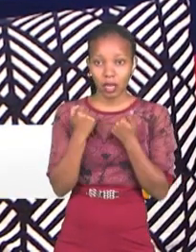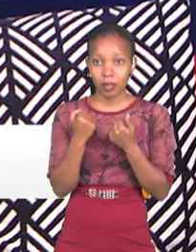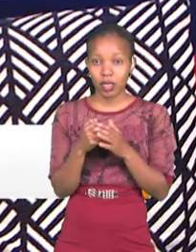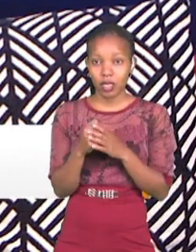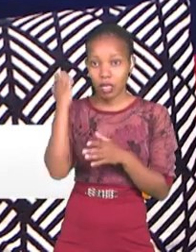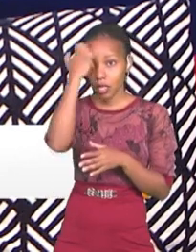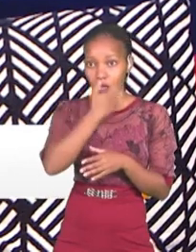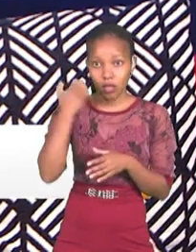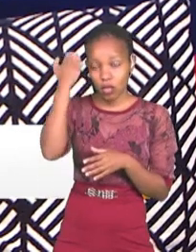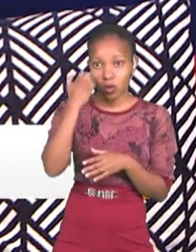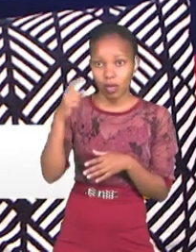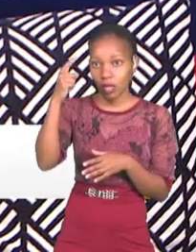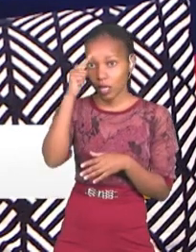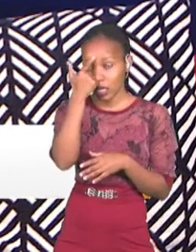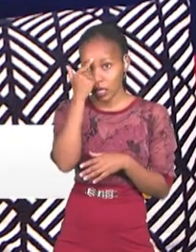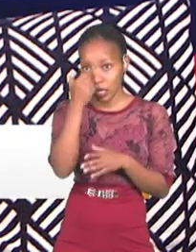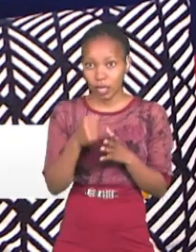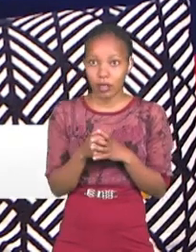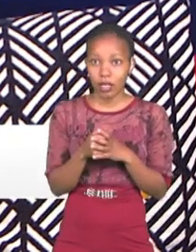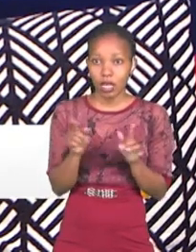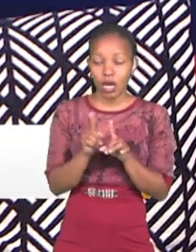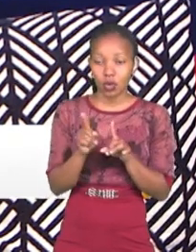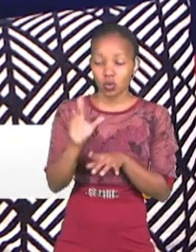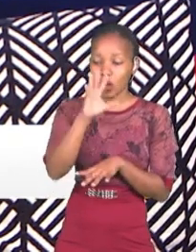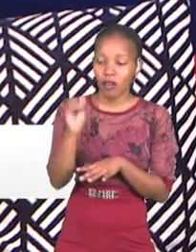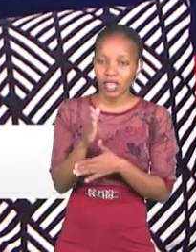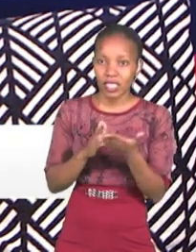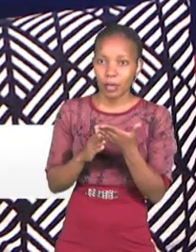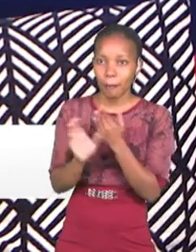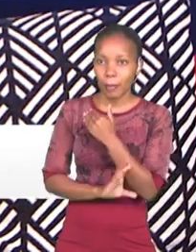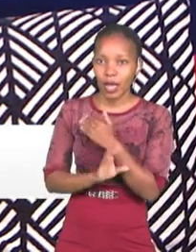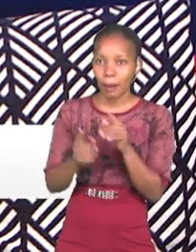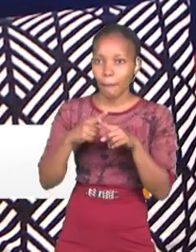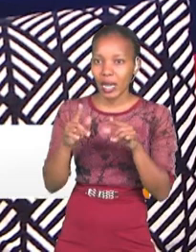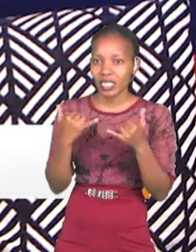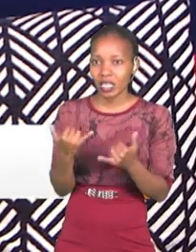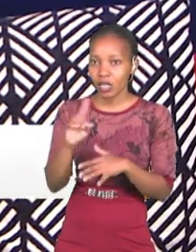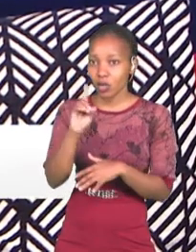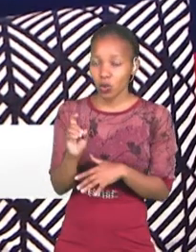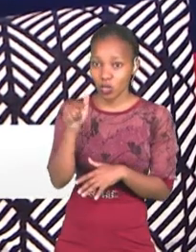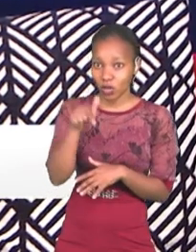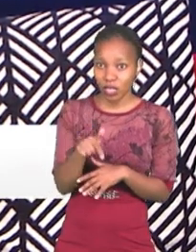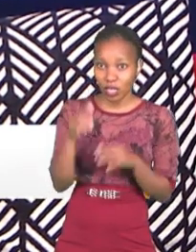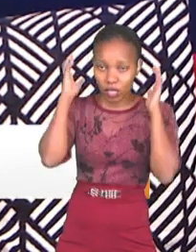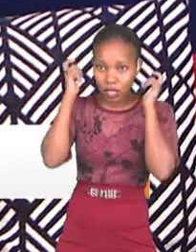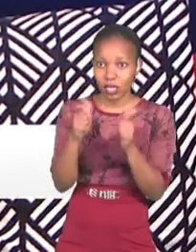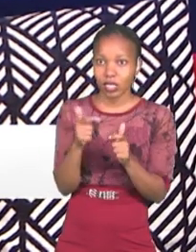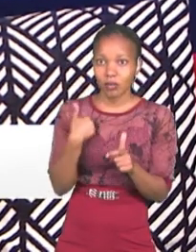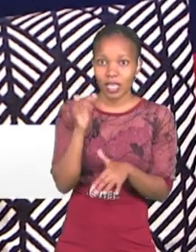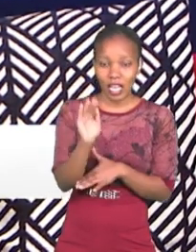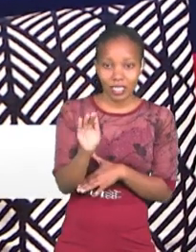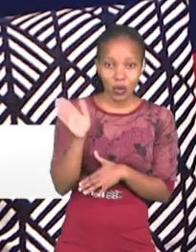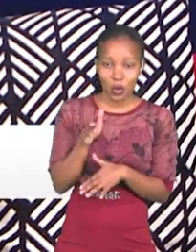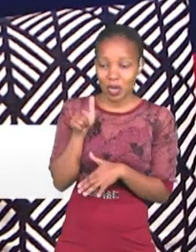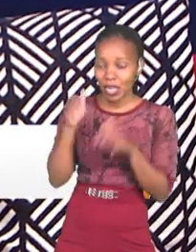Europe, happening in India, and has started happening in Africa. But I've just sampled a question right here in studio. I've asked two young ladies if